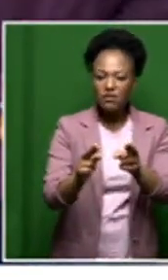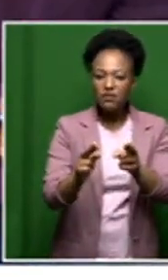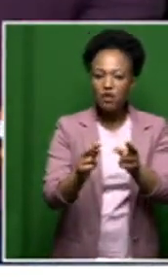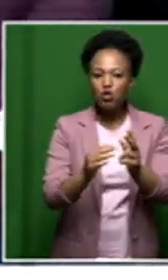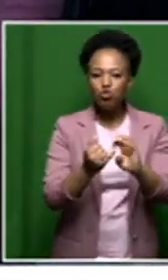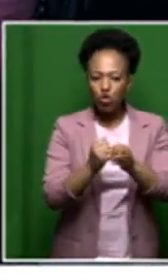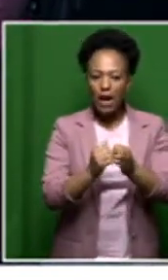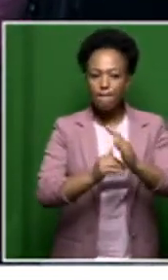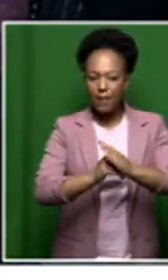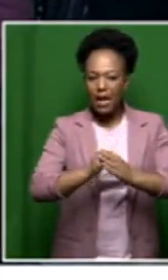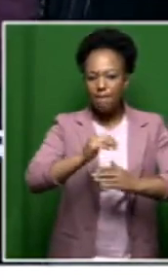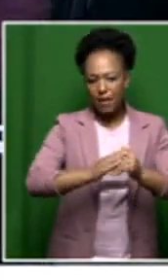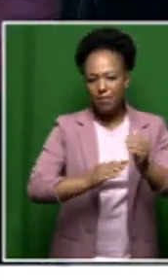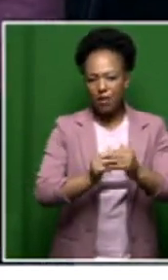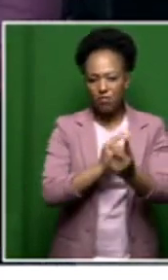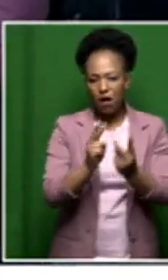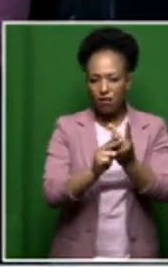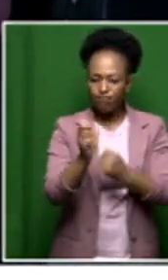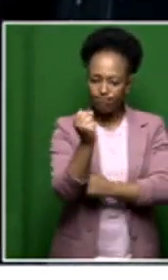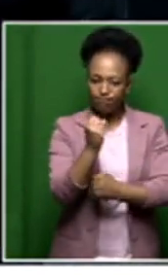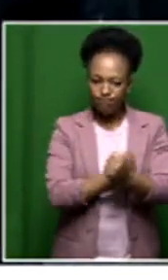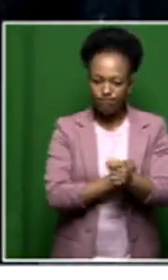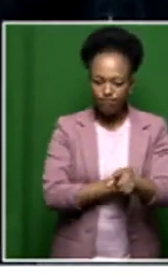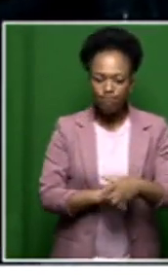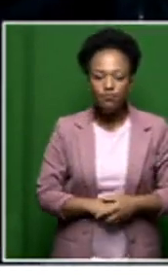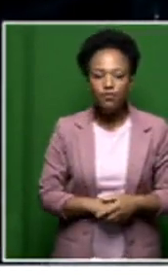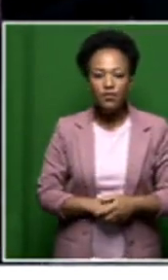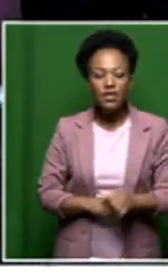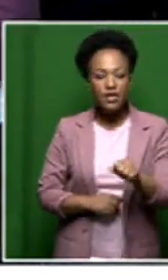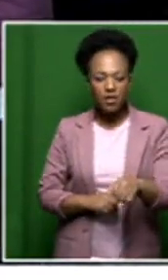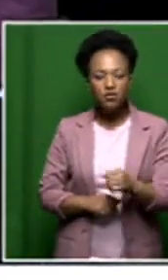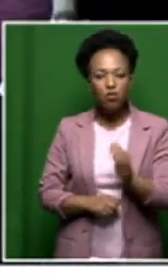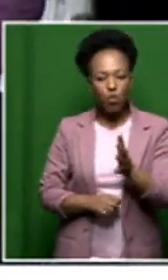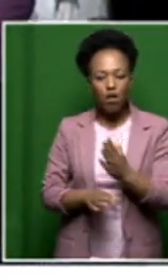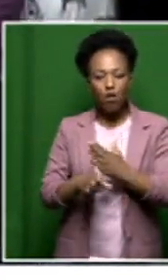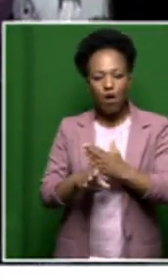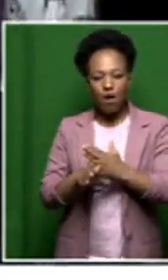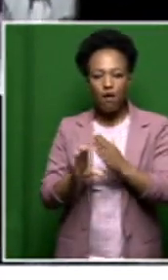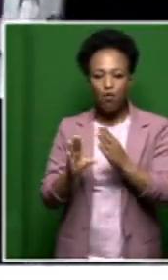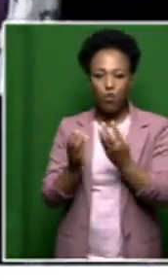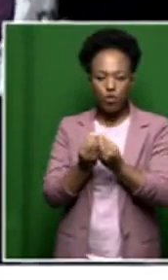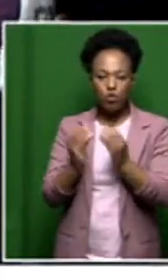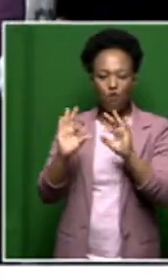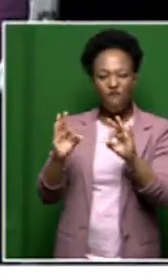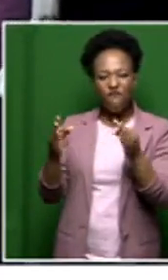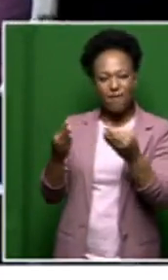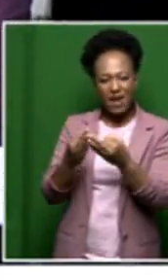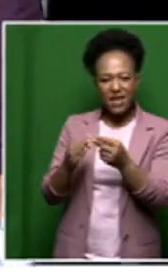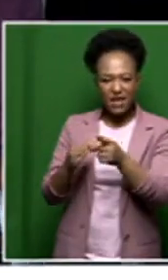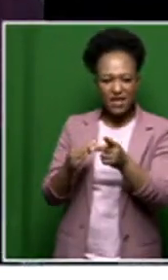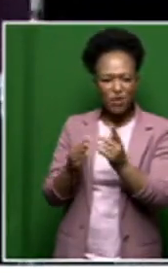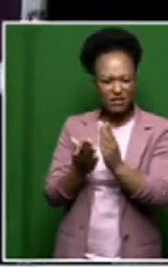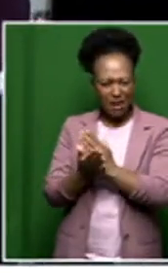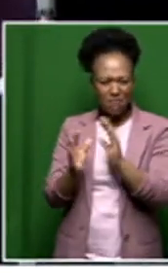the infrastructure. Of course, we will be working with those families that lost their loved ones to